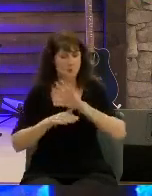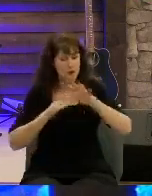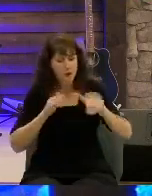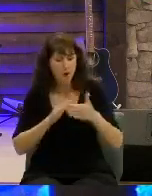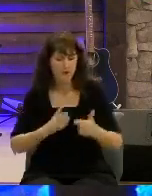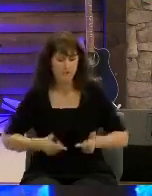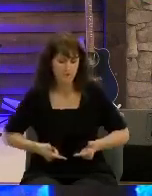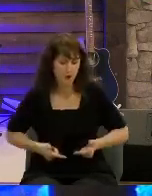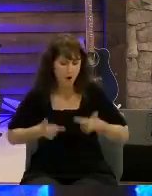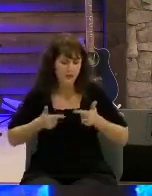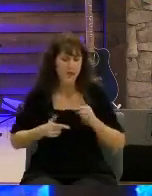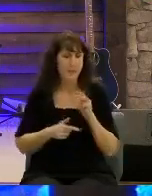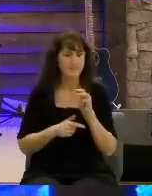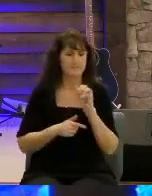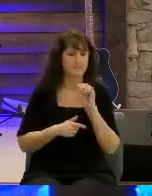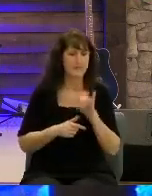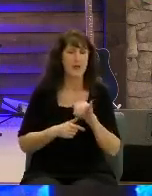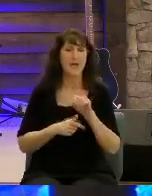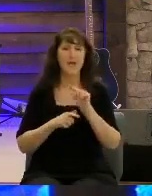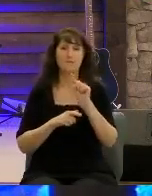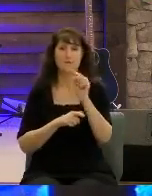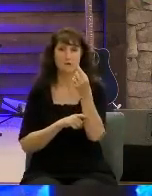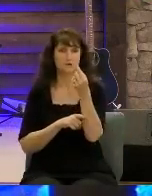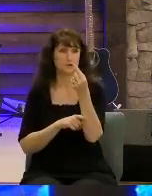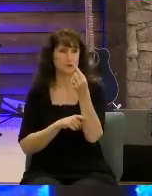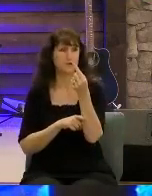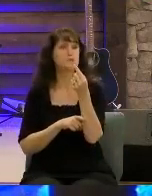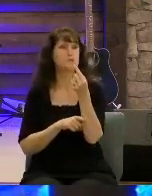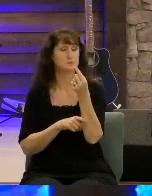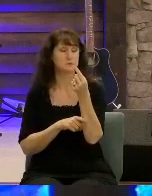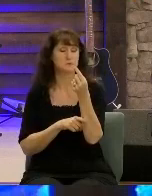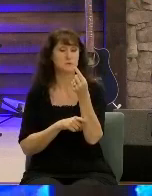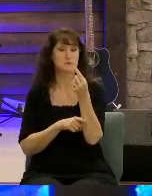lives on May 1st, yes. Right? Amen? And so